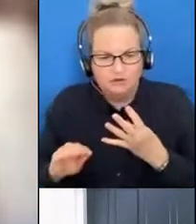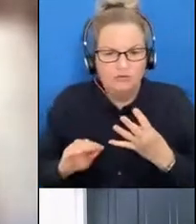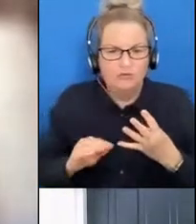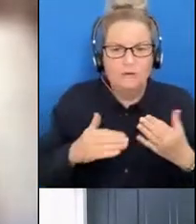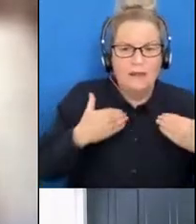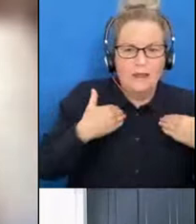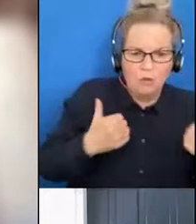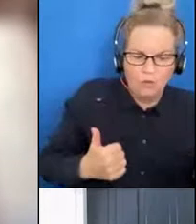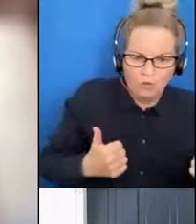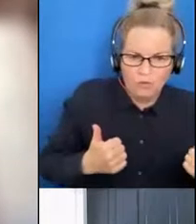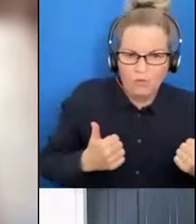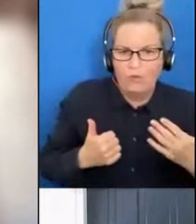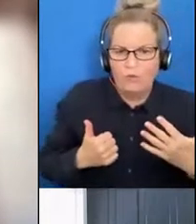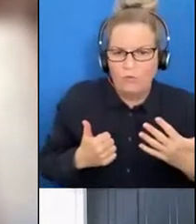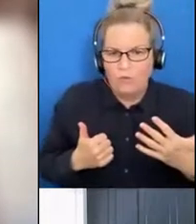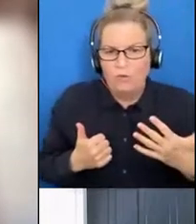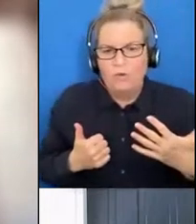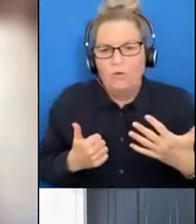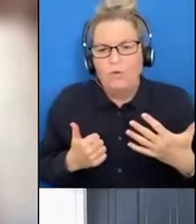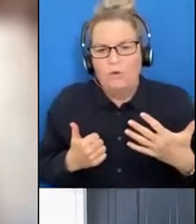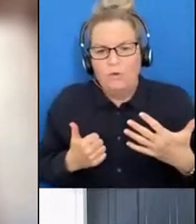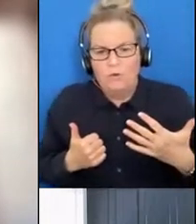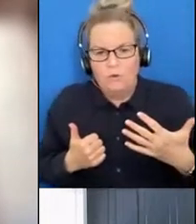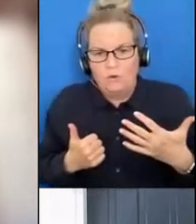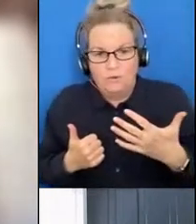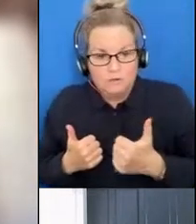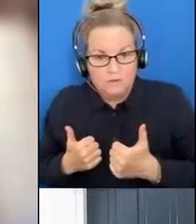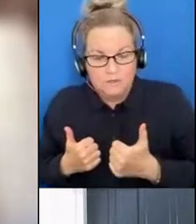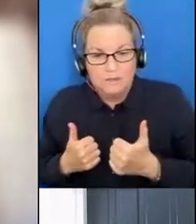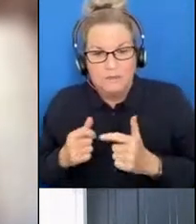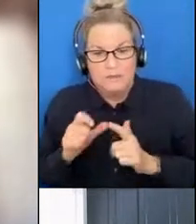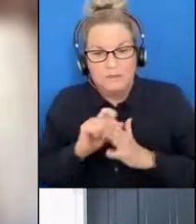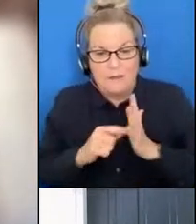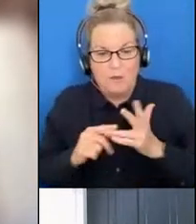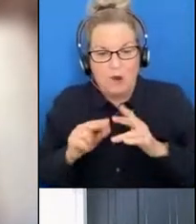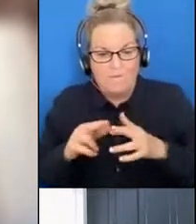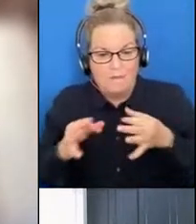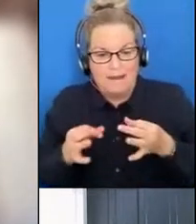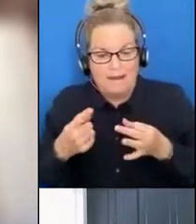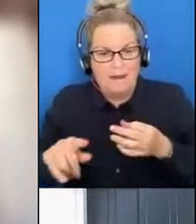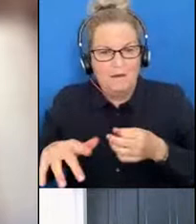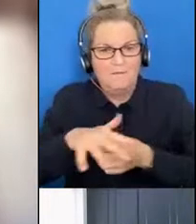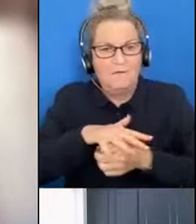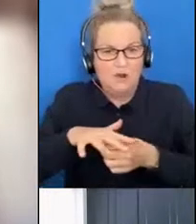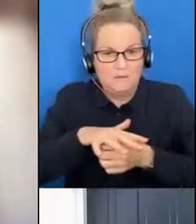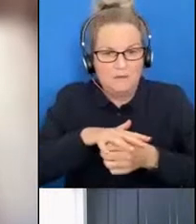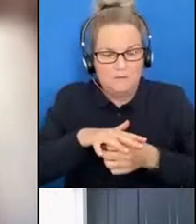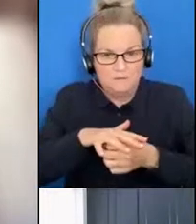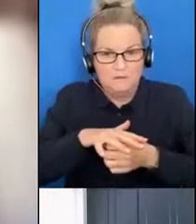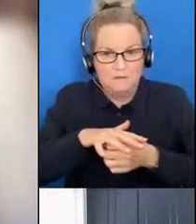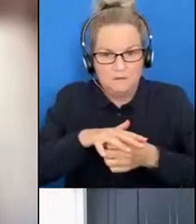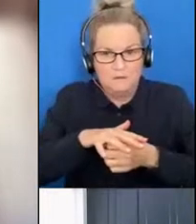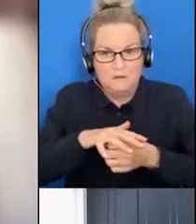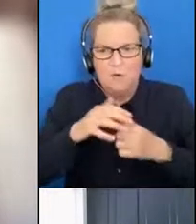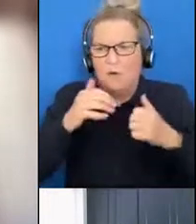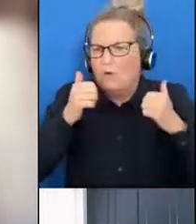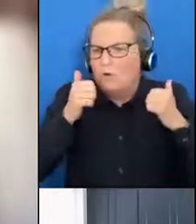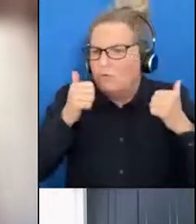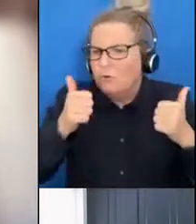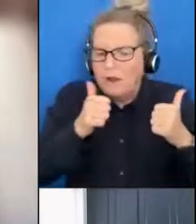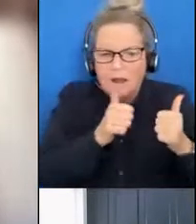Healthshare New South Wales, and Department of Planning and Environment. It was a great